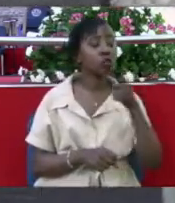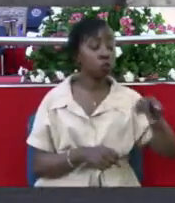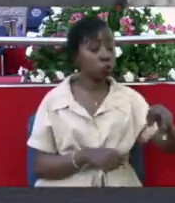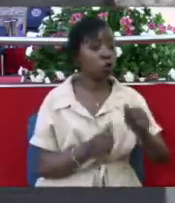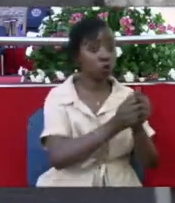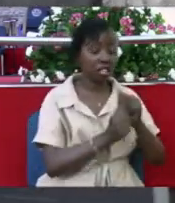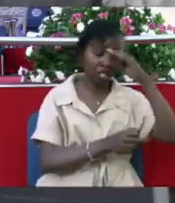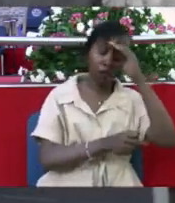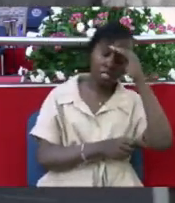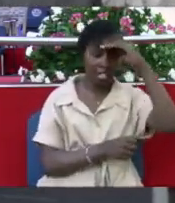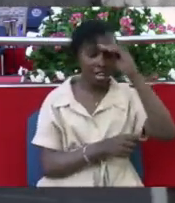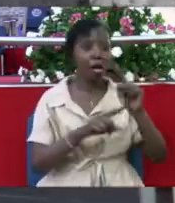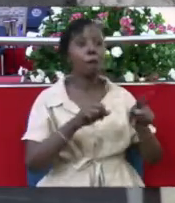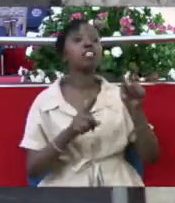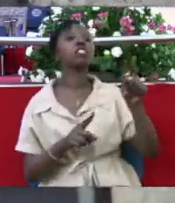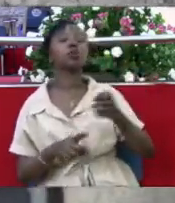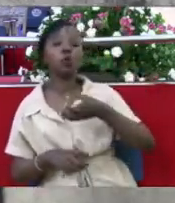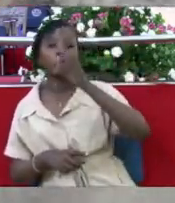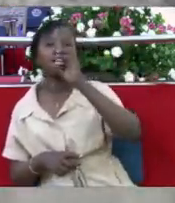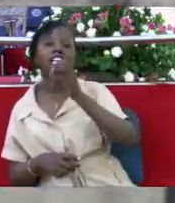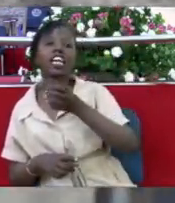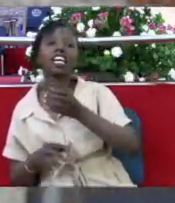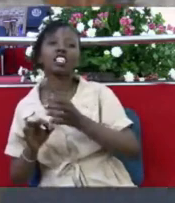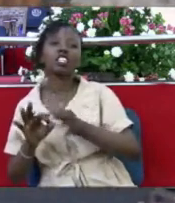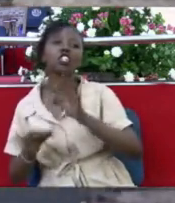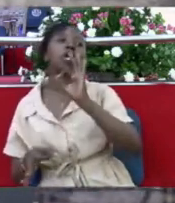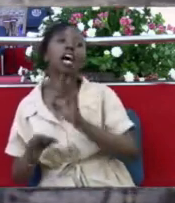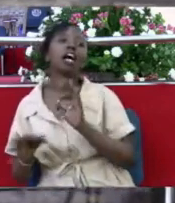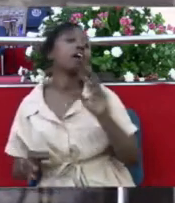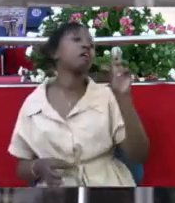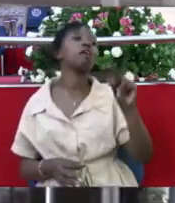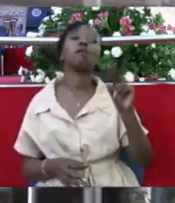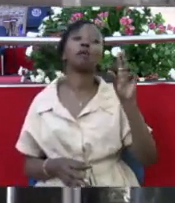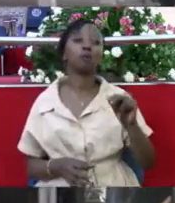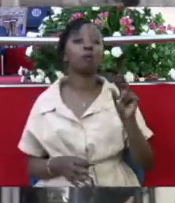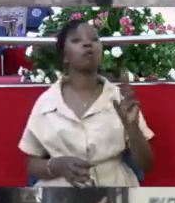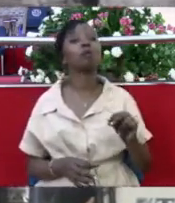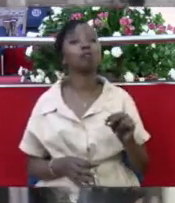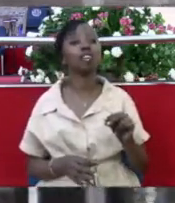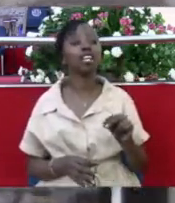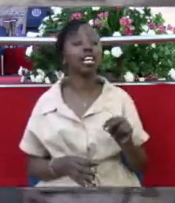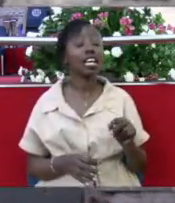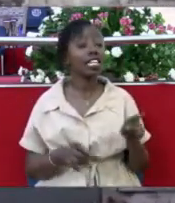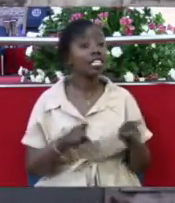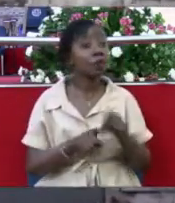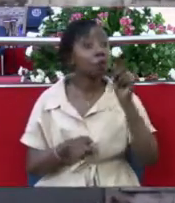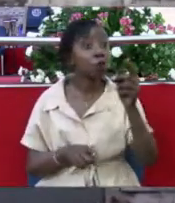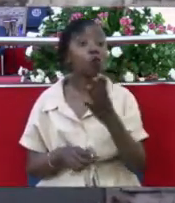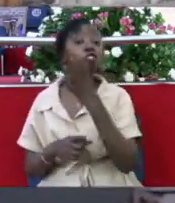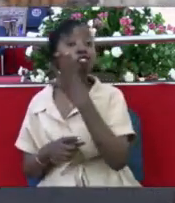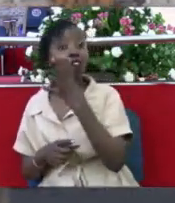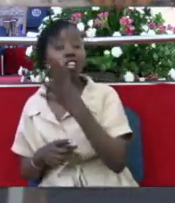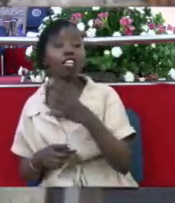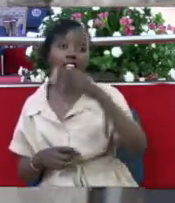Fanta. If there are four drunkards that you walk with, very soon you'll be the fifth one.